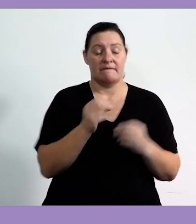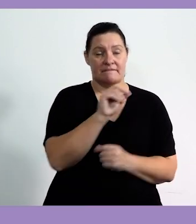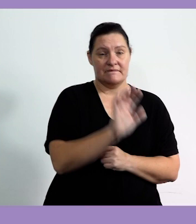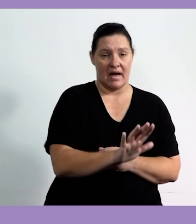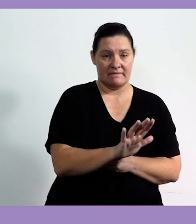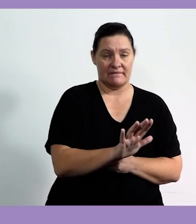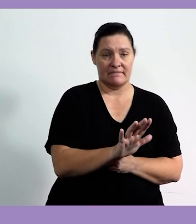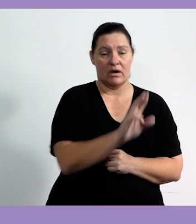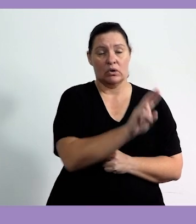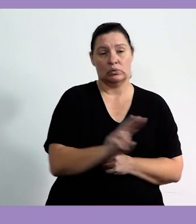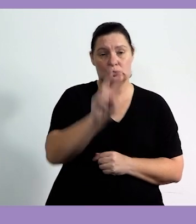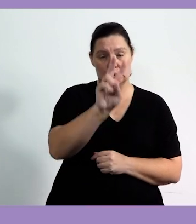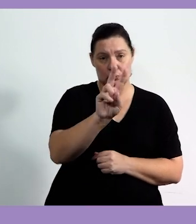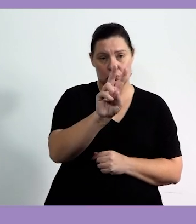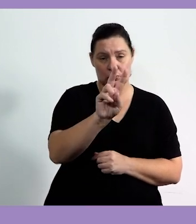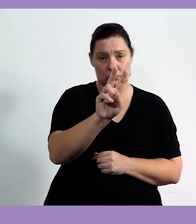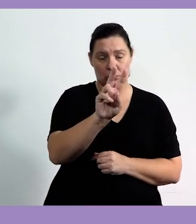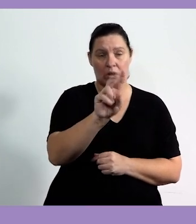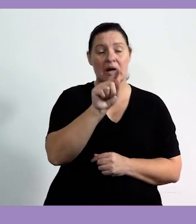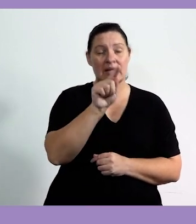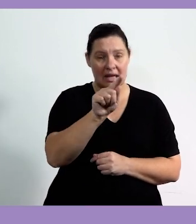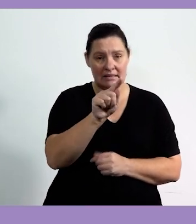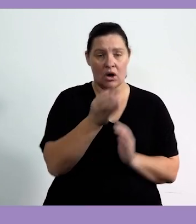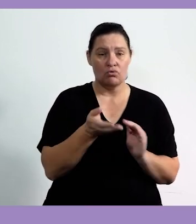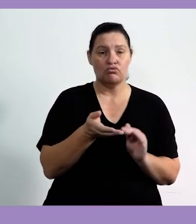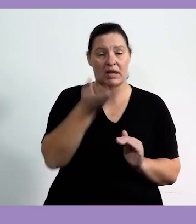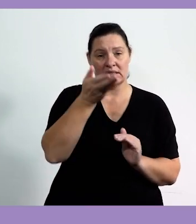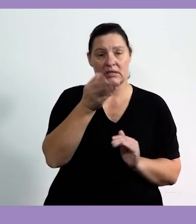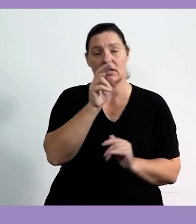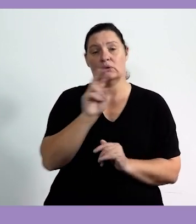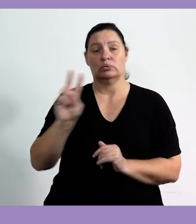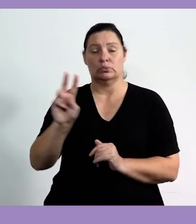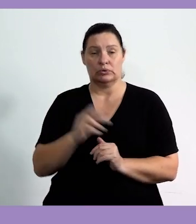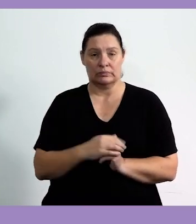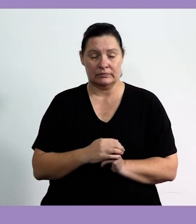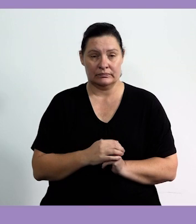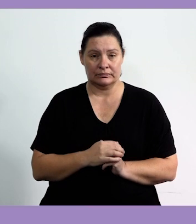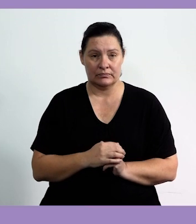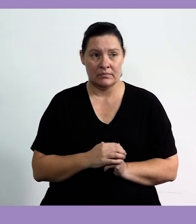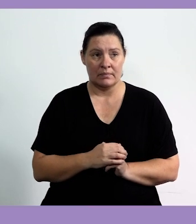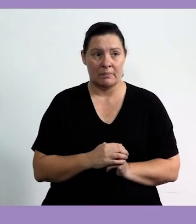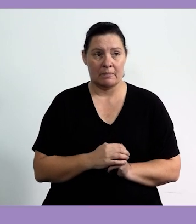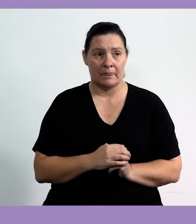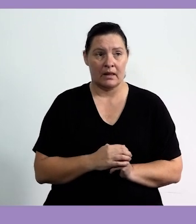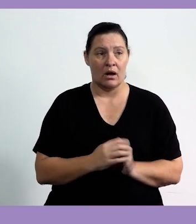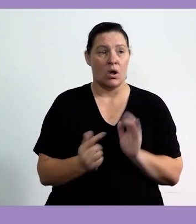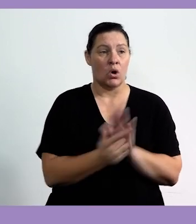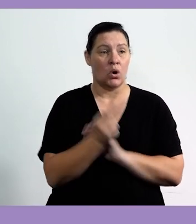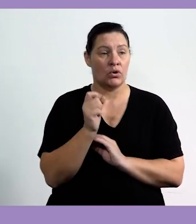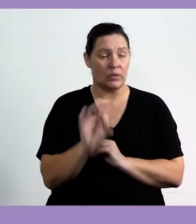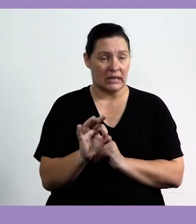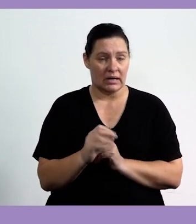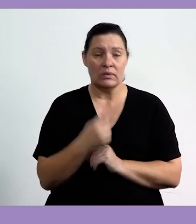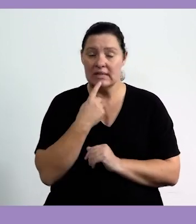have 5 to the exponent 2, and that power is raised to the exponent 2. According to our law